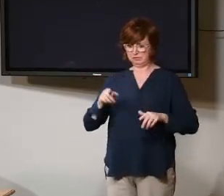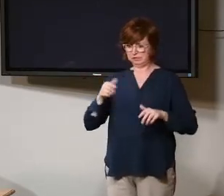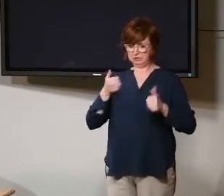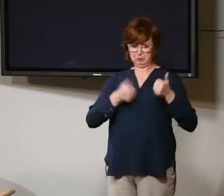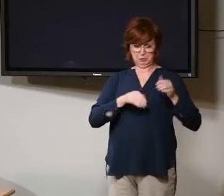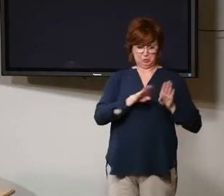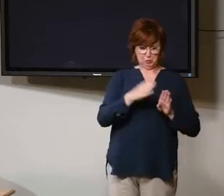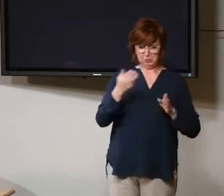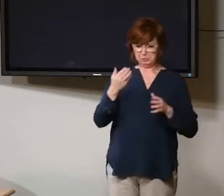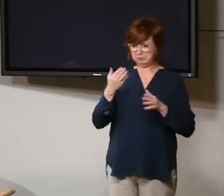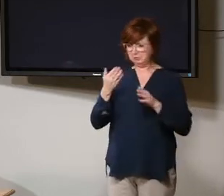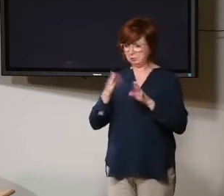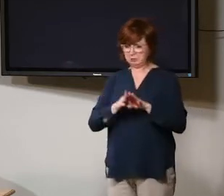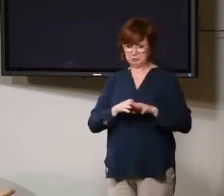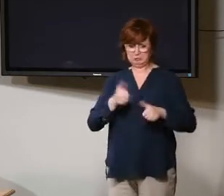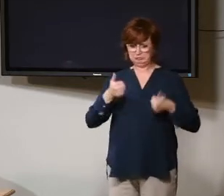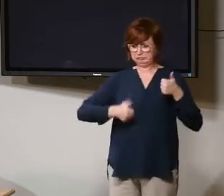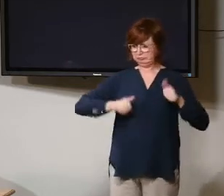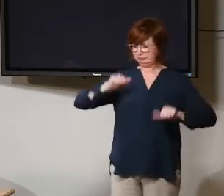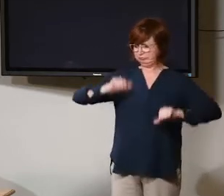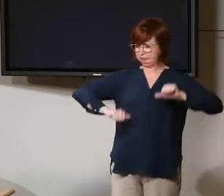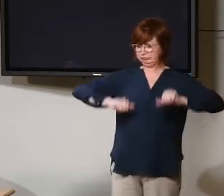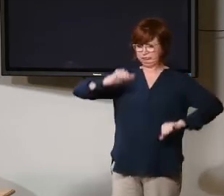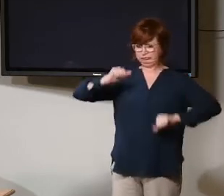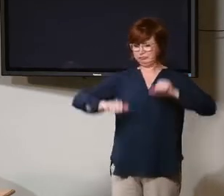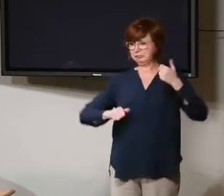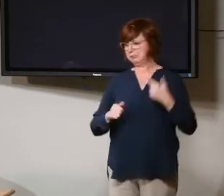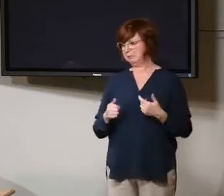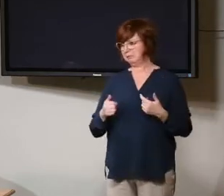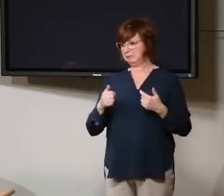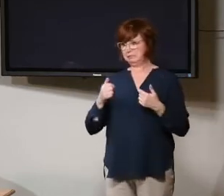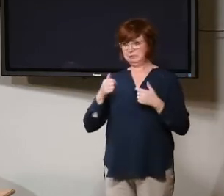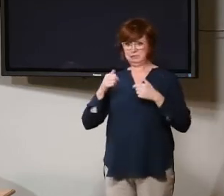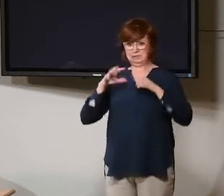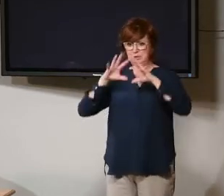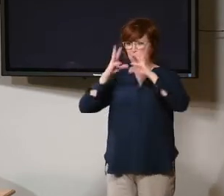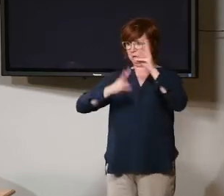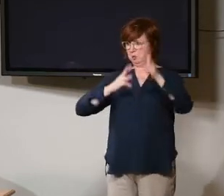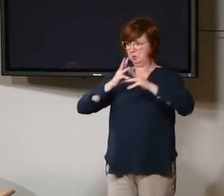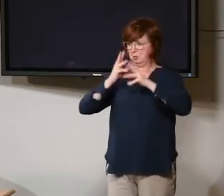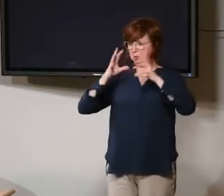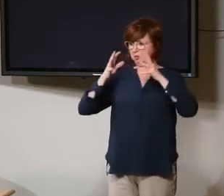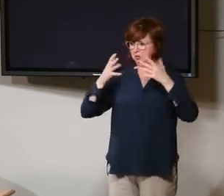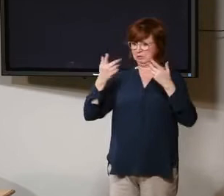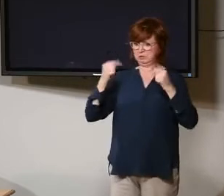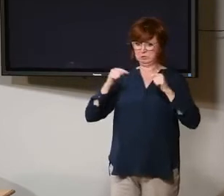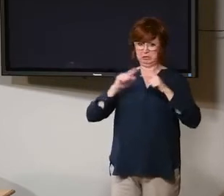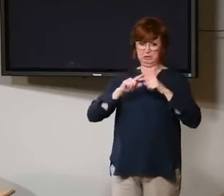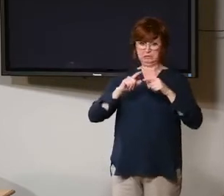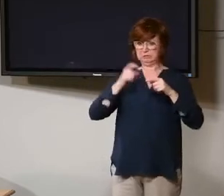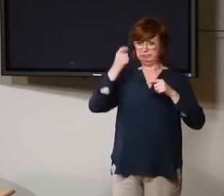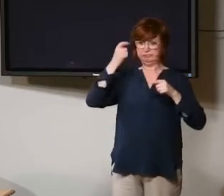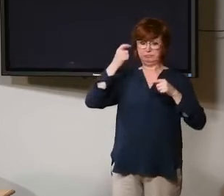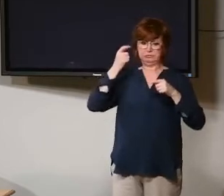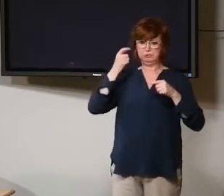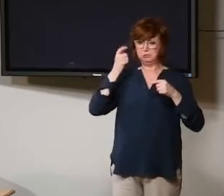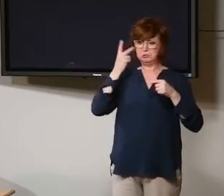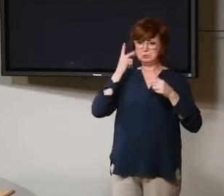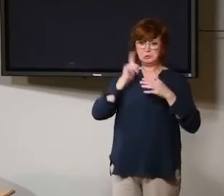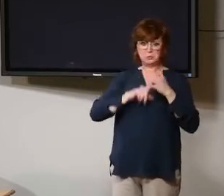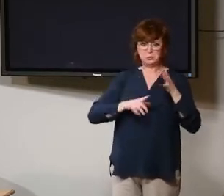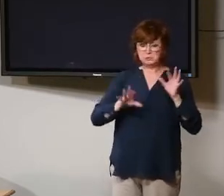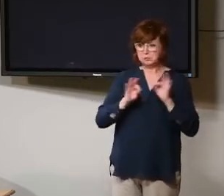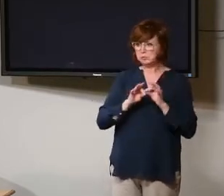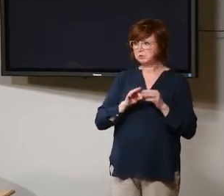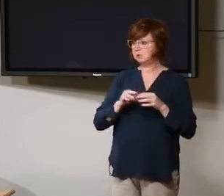the balance needs to be, but we are doing our level best to find it here in Saskatchewan, ensuring that, for example, the supply chain